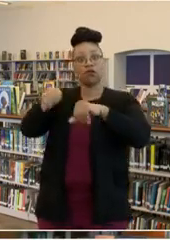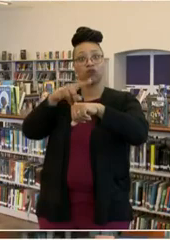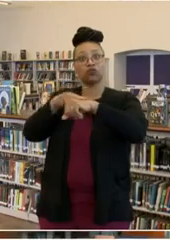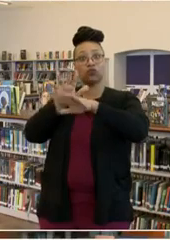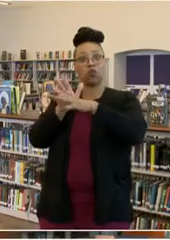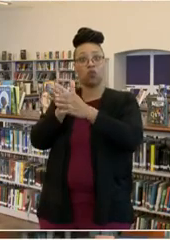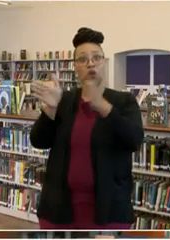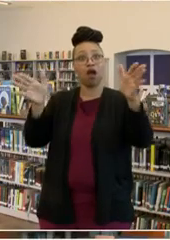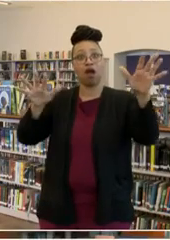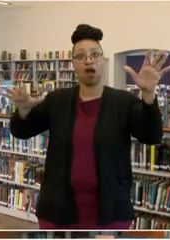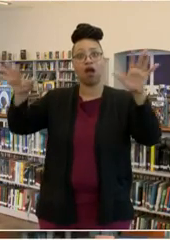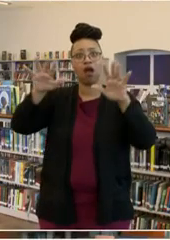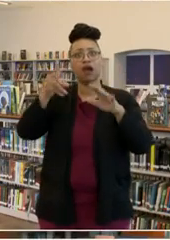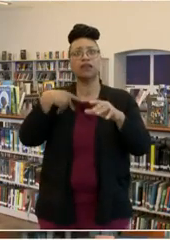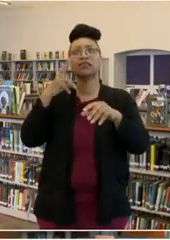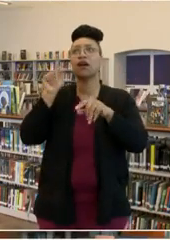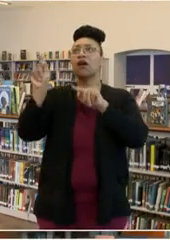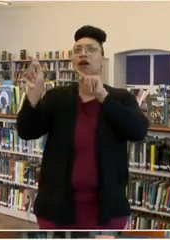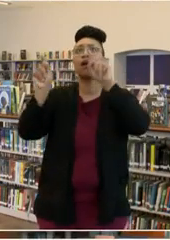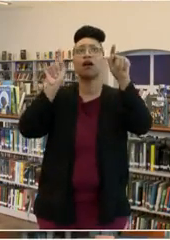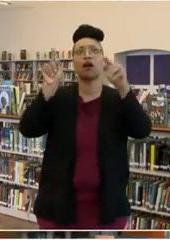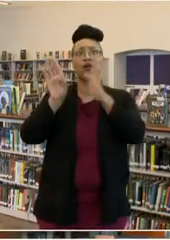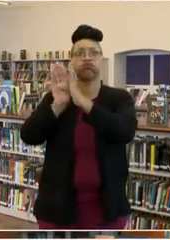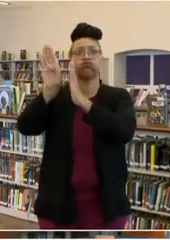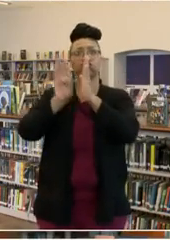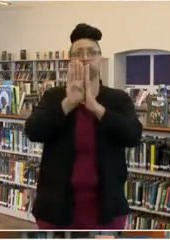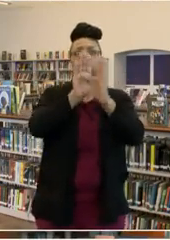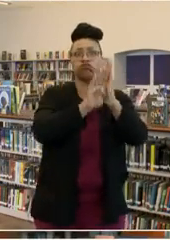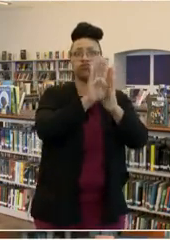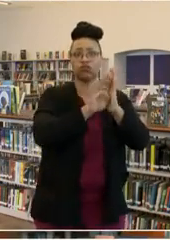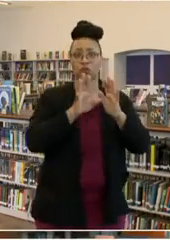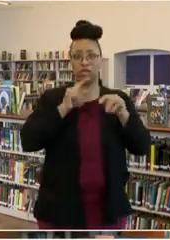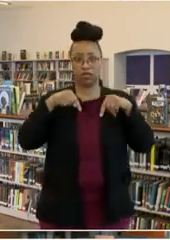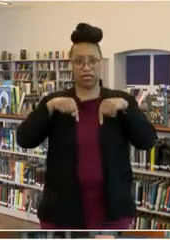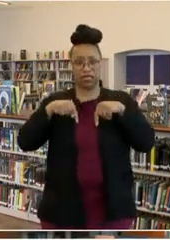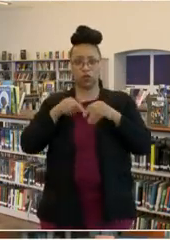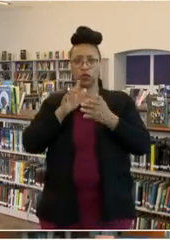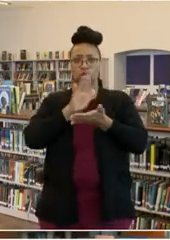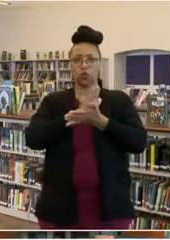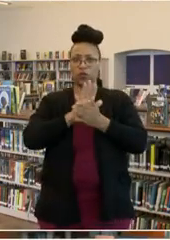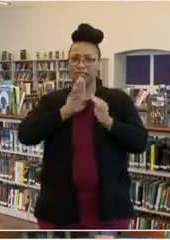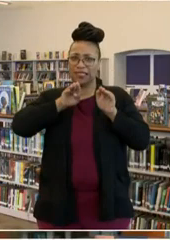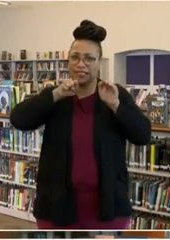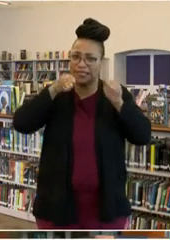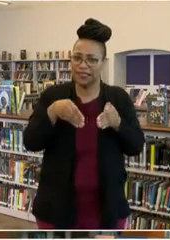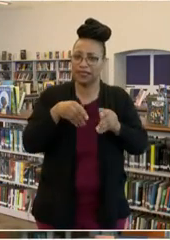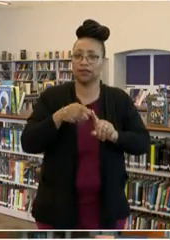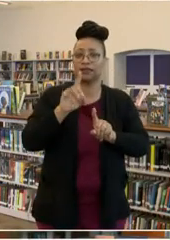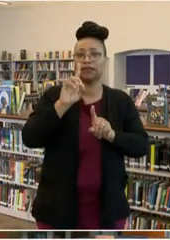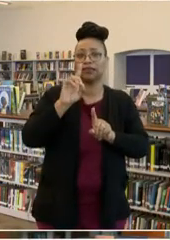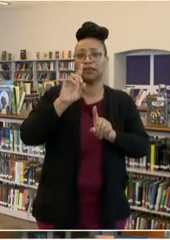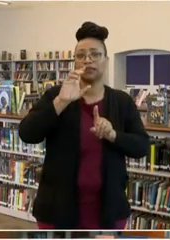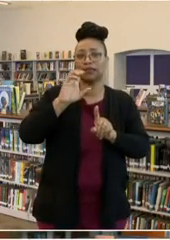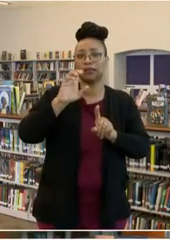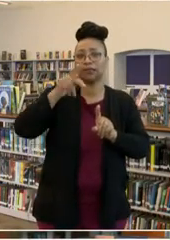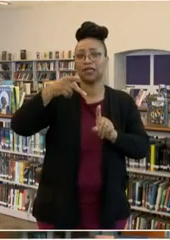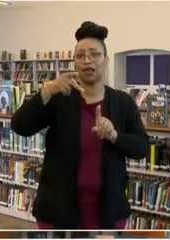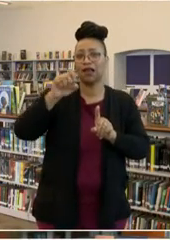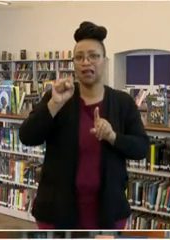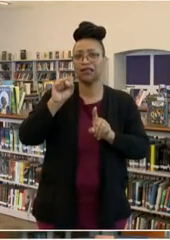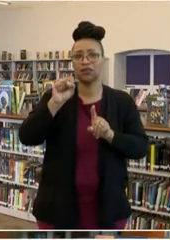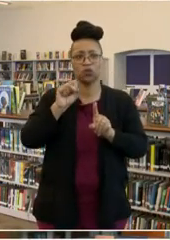with every single school, which I'm so excited to see and hear, to see our partners in the school, to see our hiring